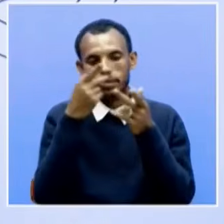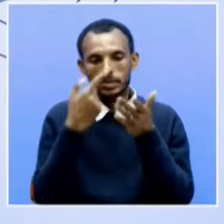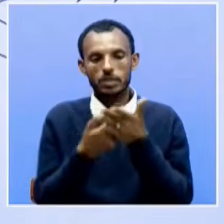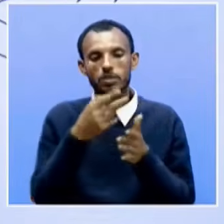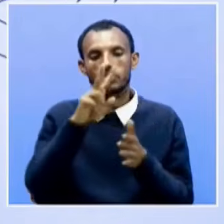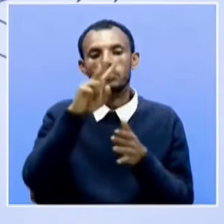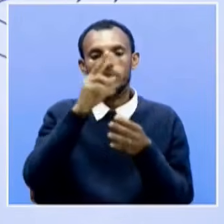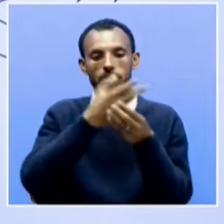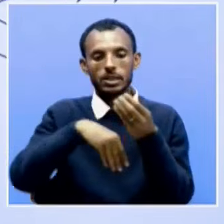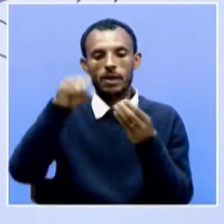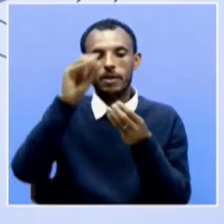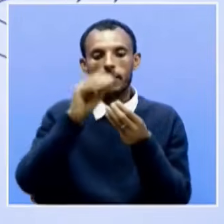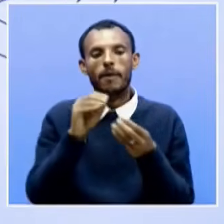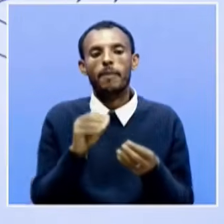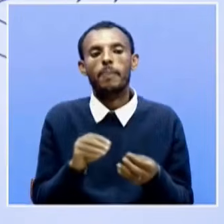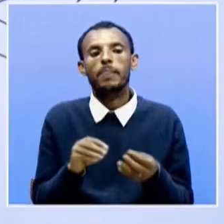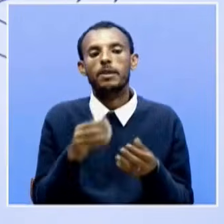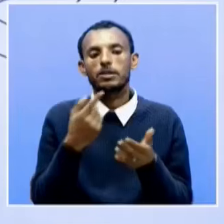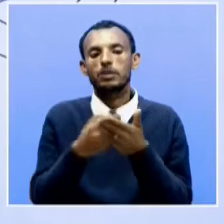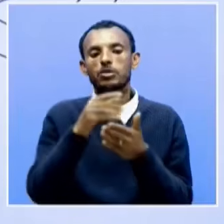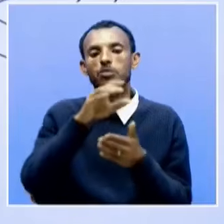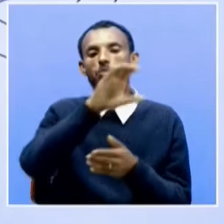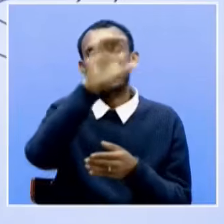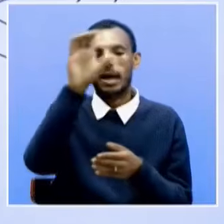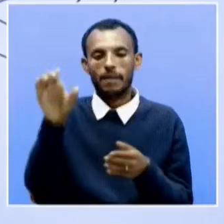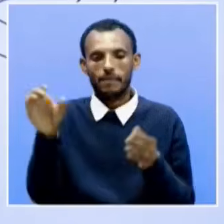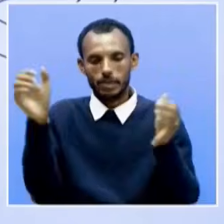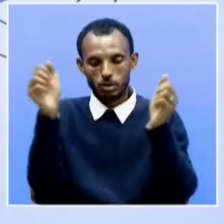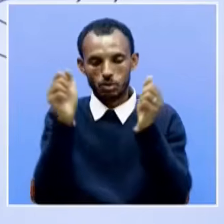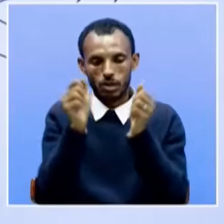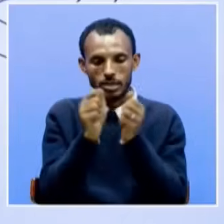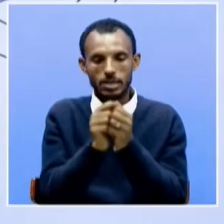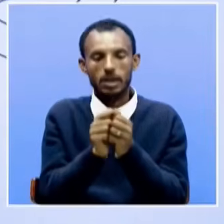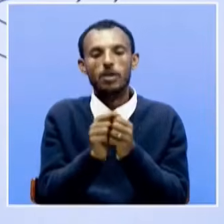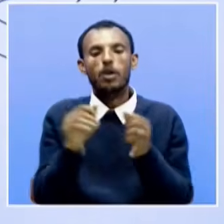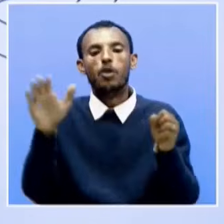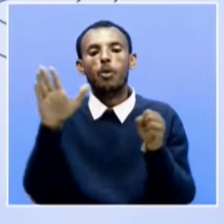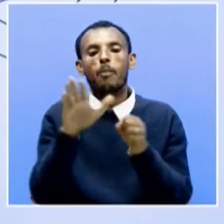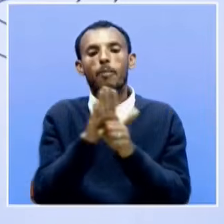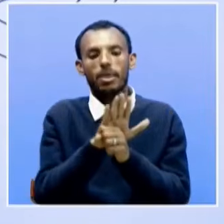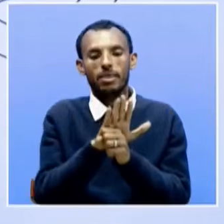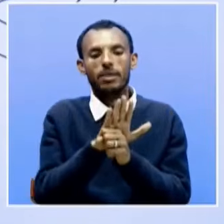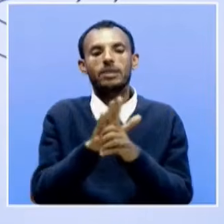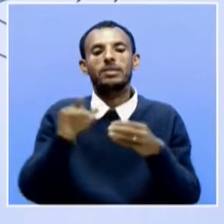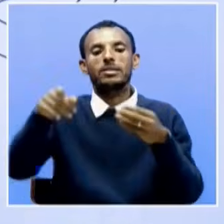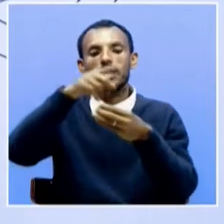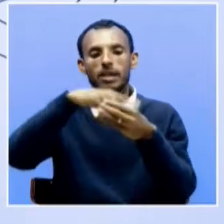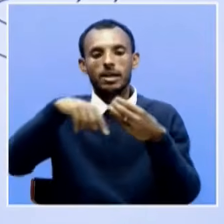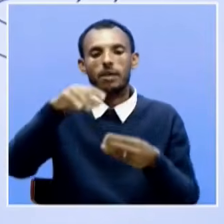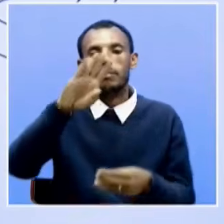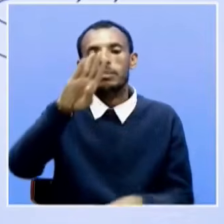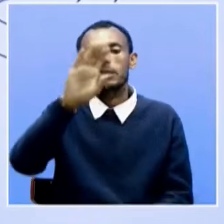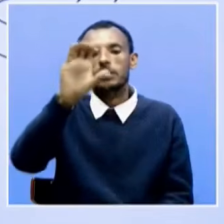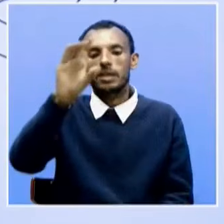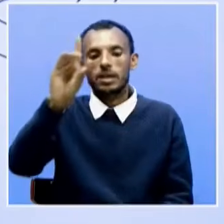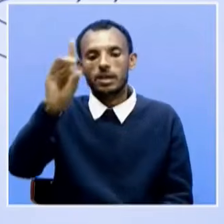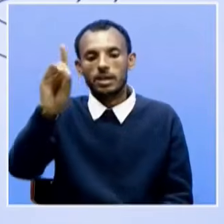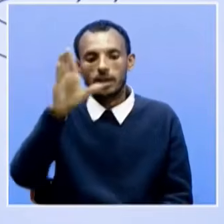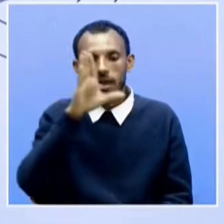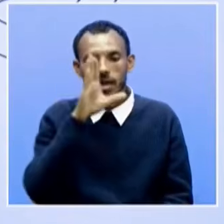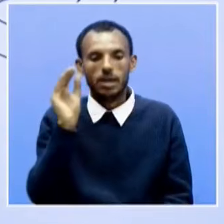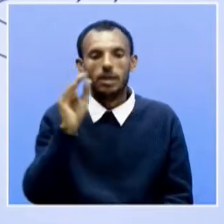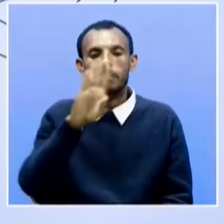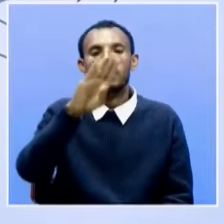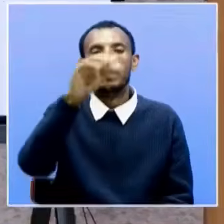sum. These two curves together forms a complete circle, right? BCD